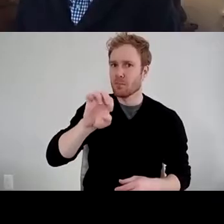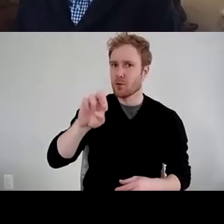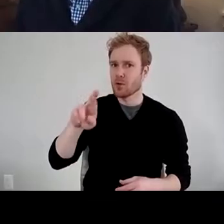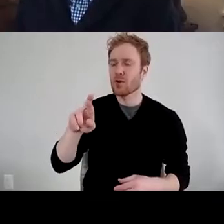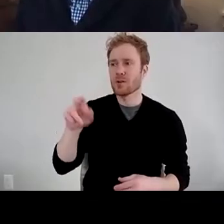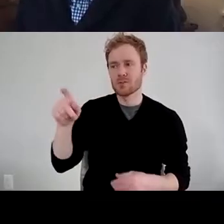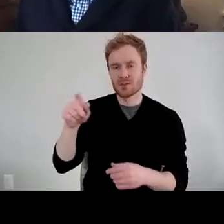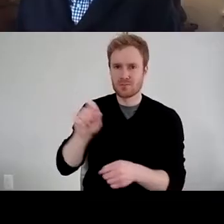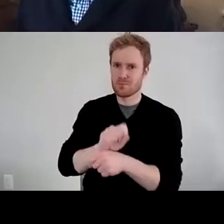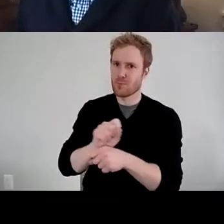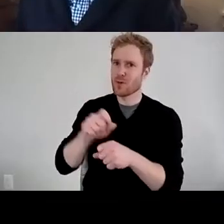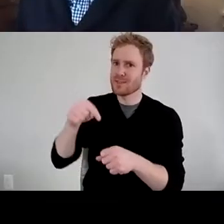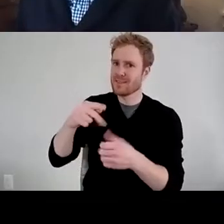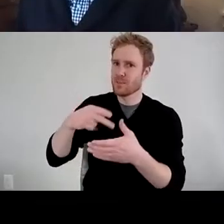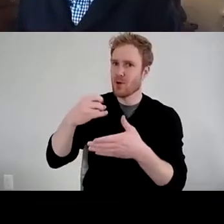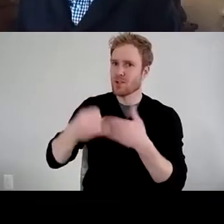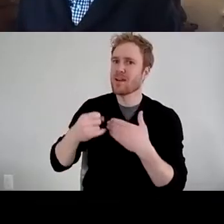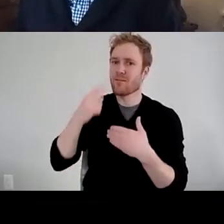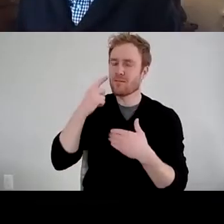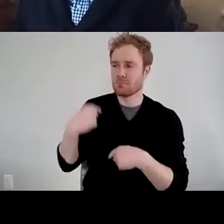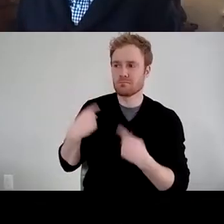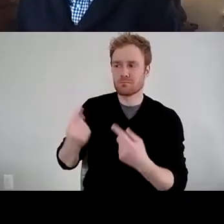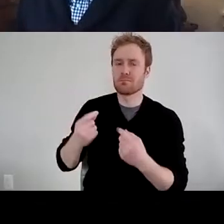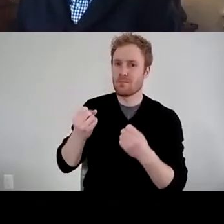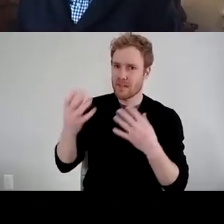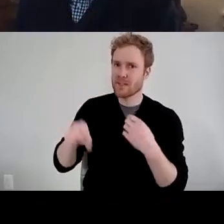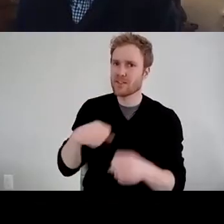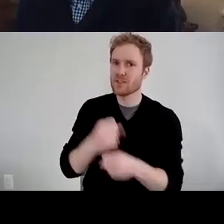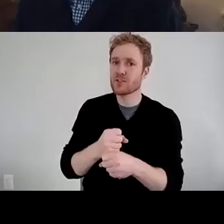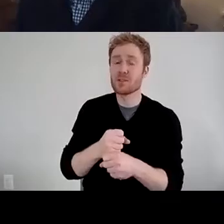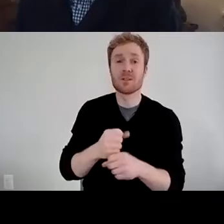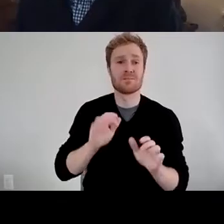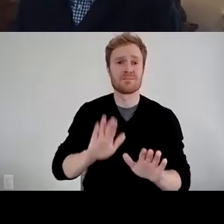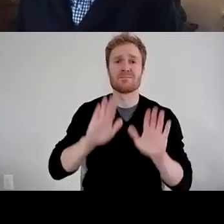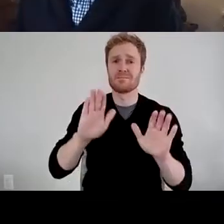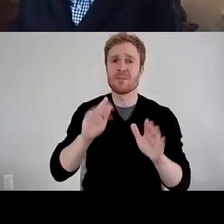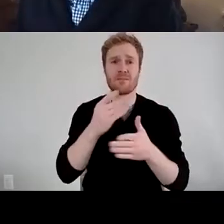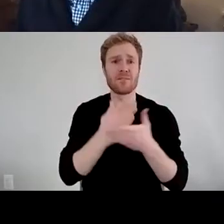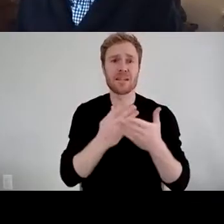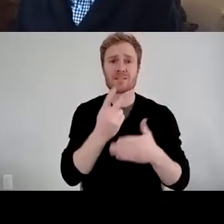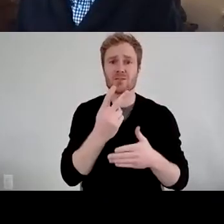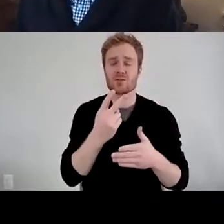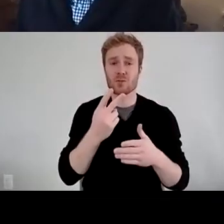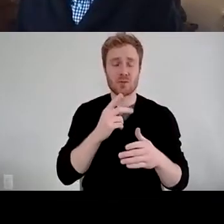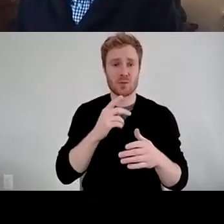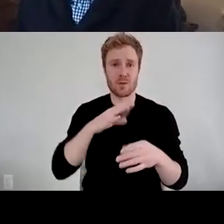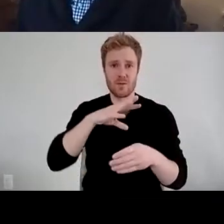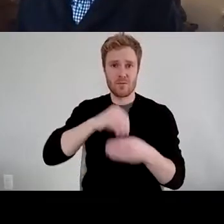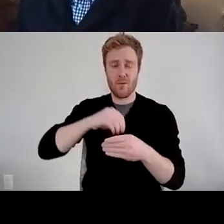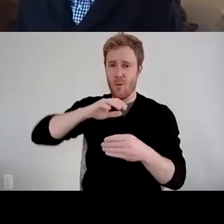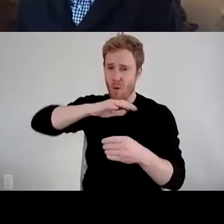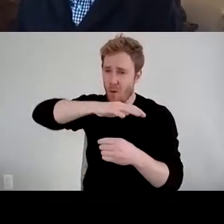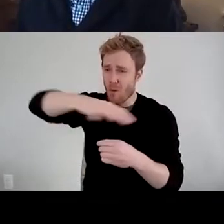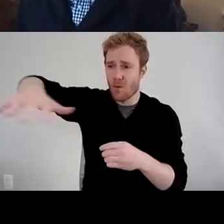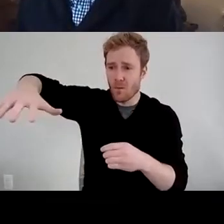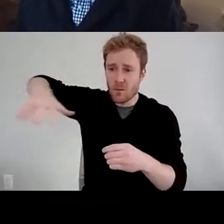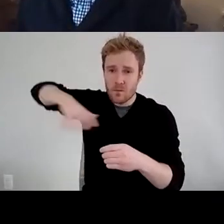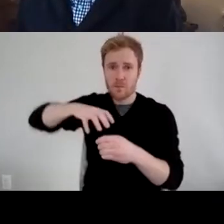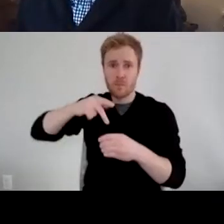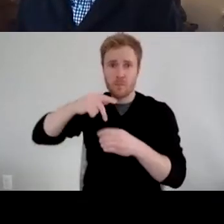involved. We're excited to see what happens with the second phase. Council member, can I just add to that?